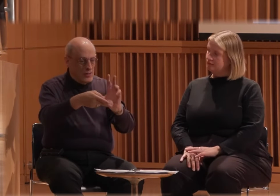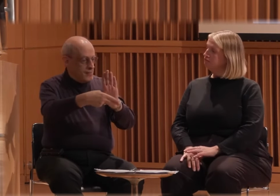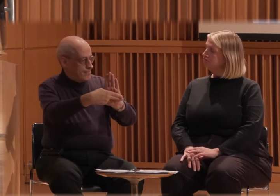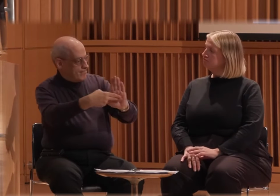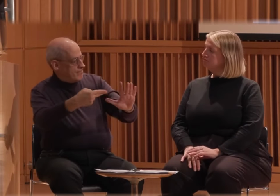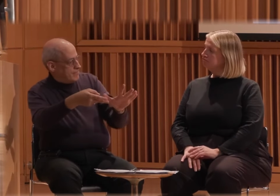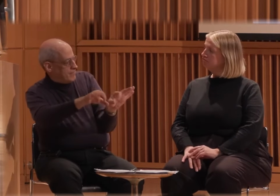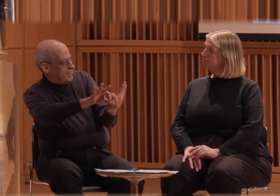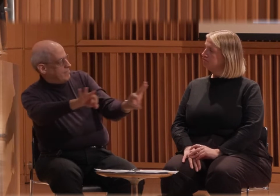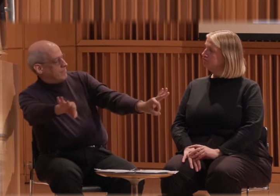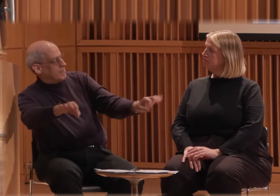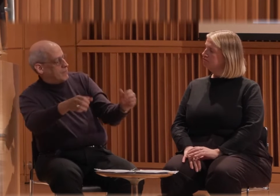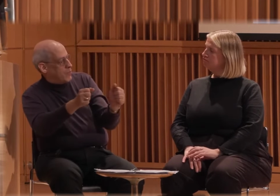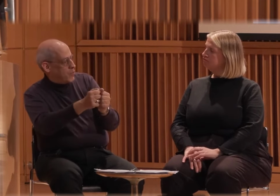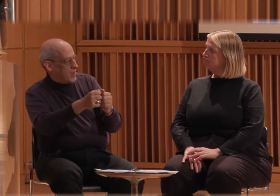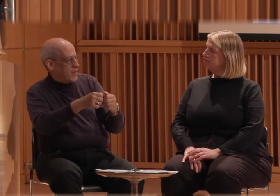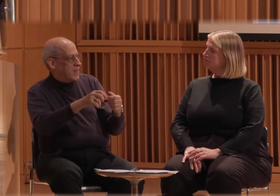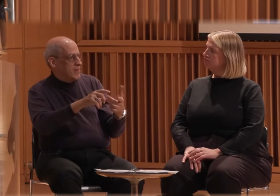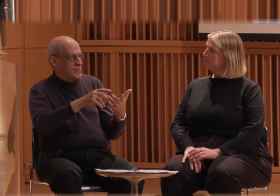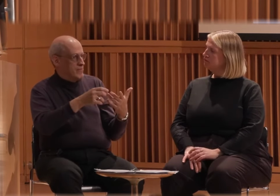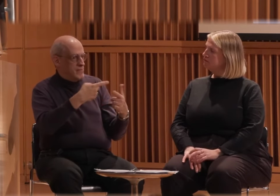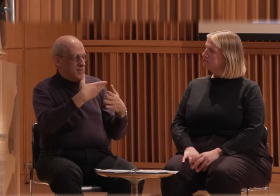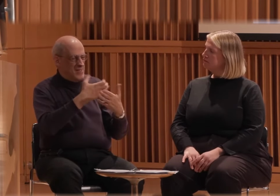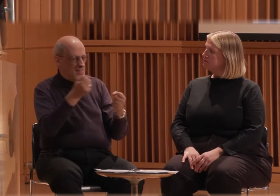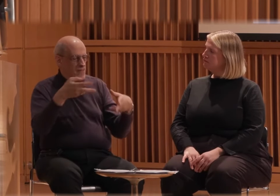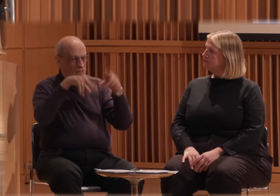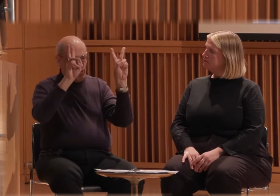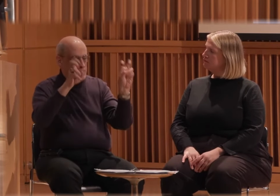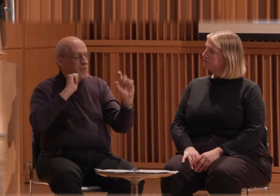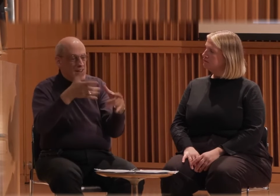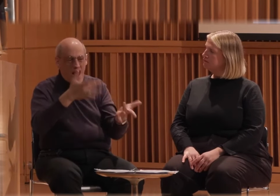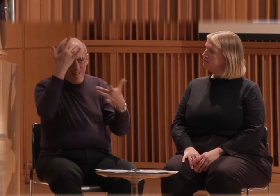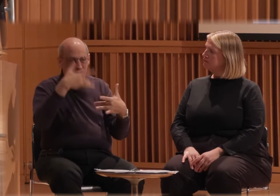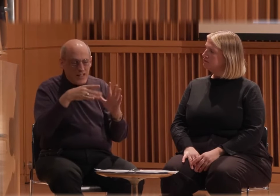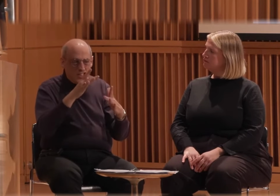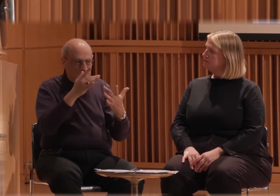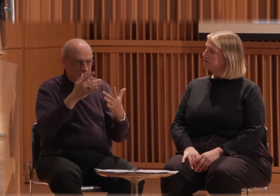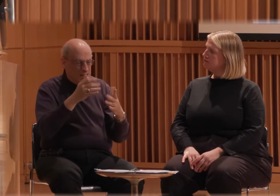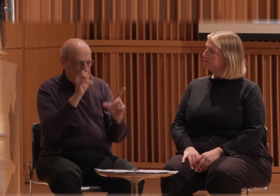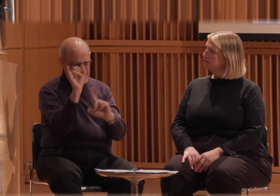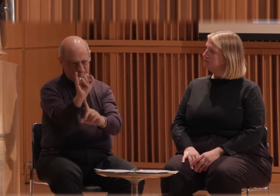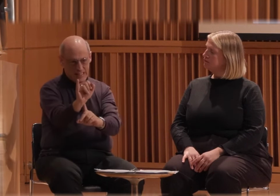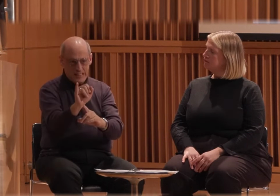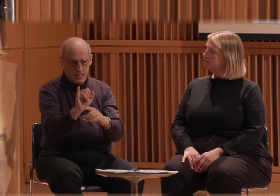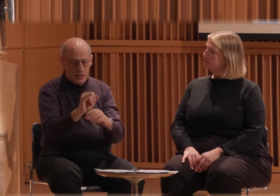in a lot of important, difficult subfields, but not infectious disease, start